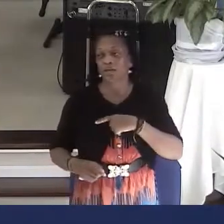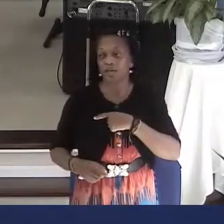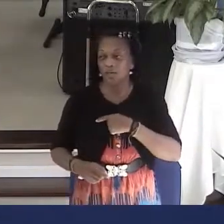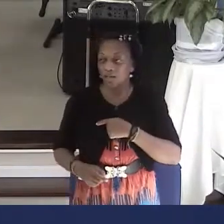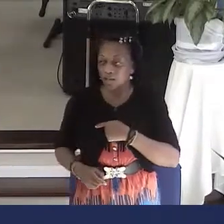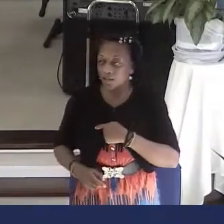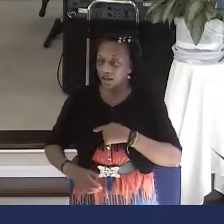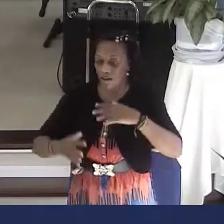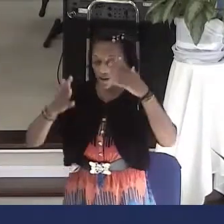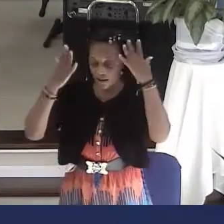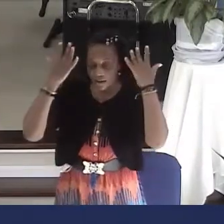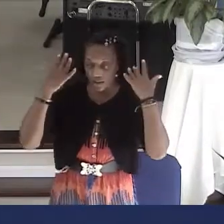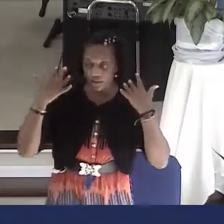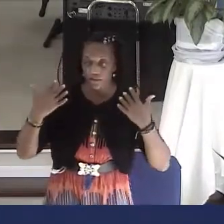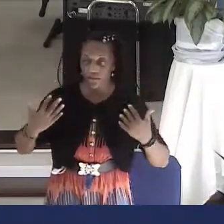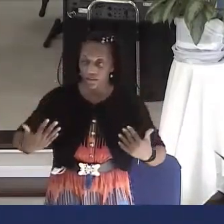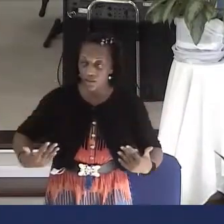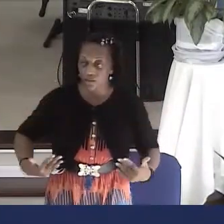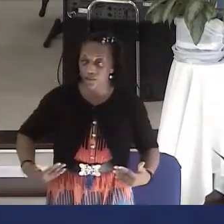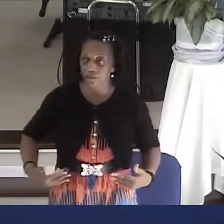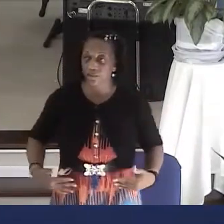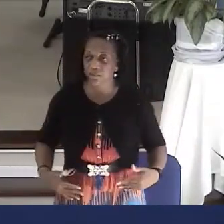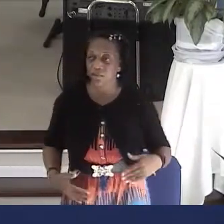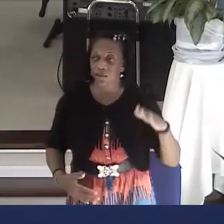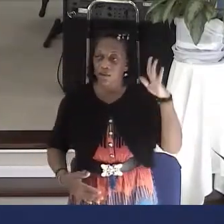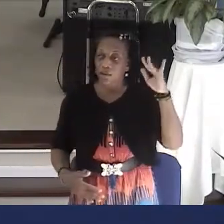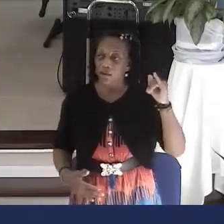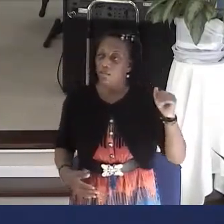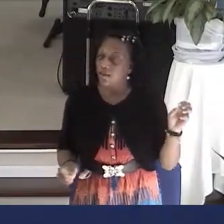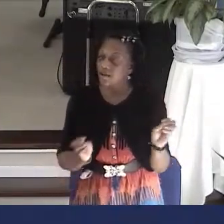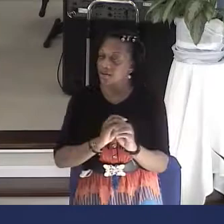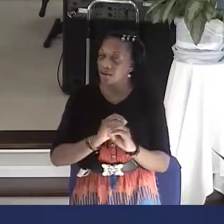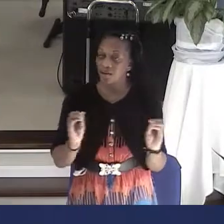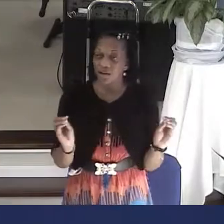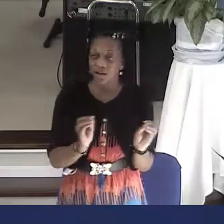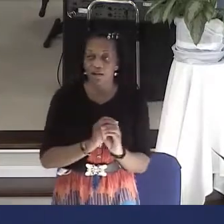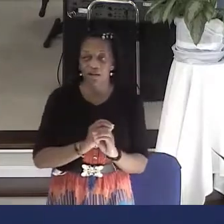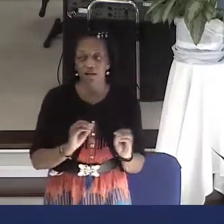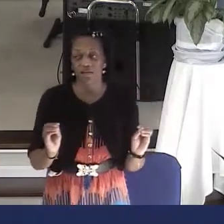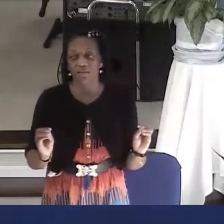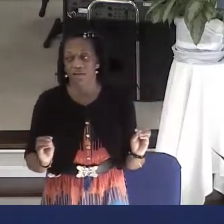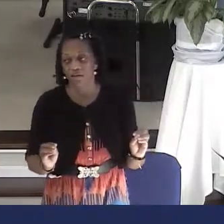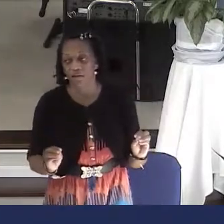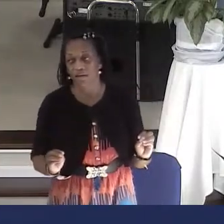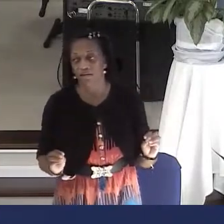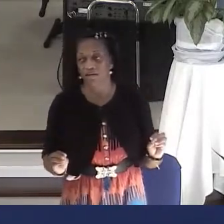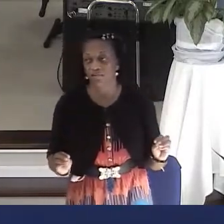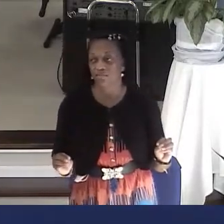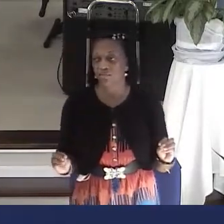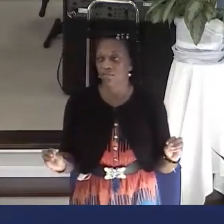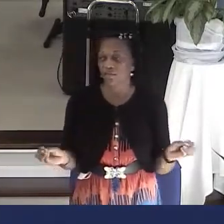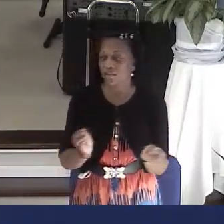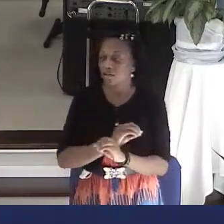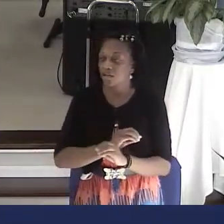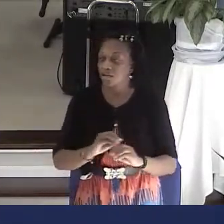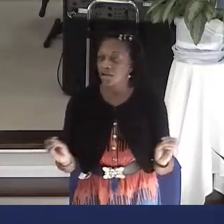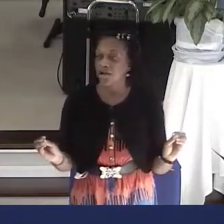Till we are consumed by nothing.